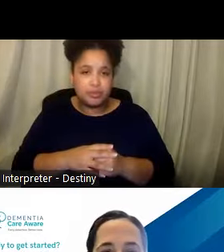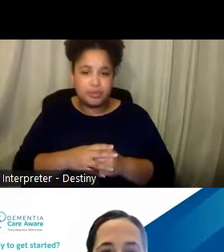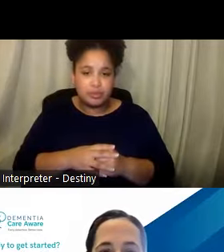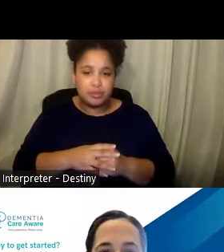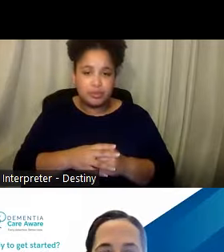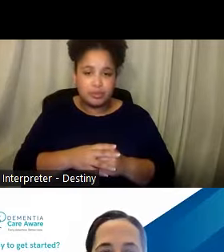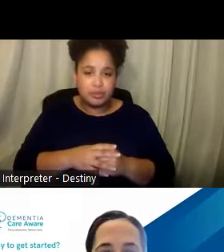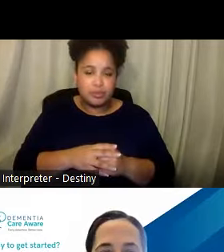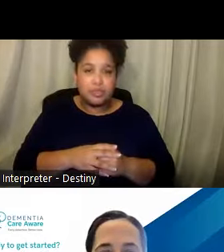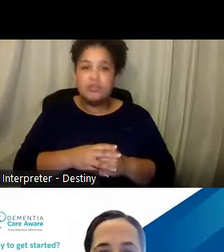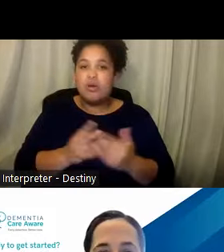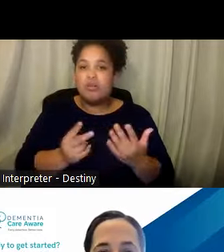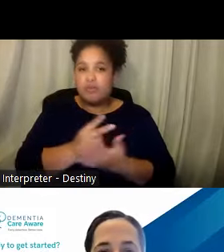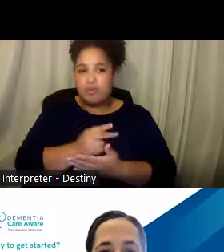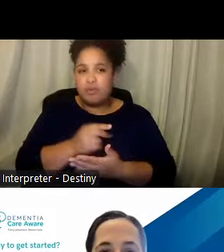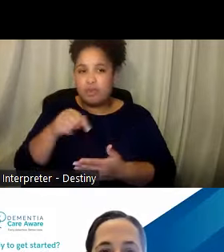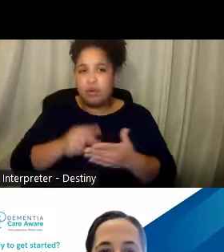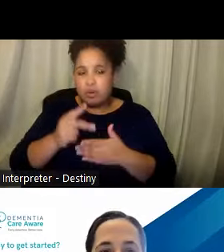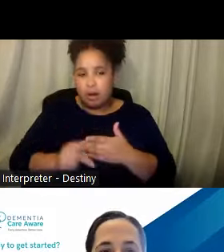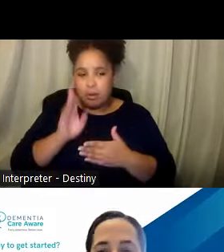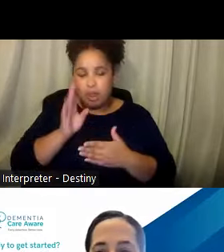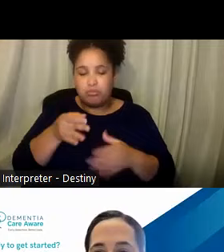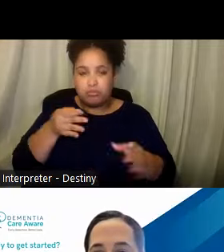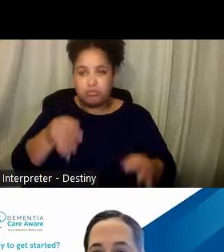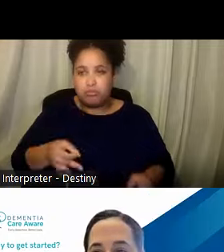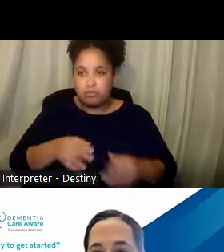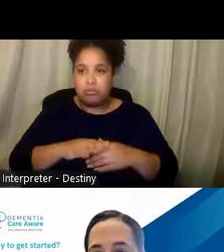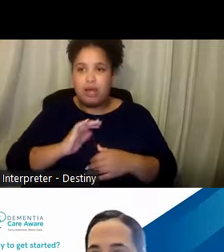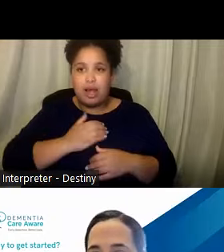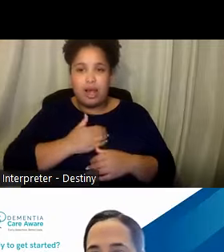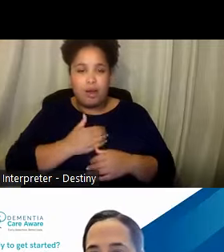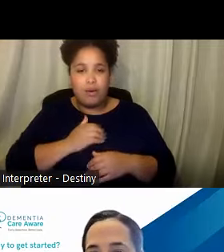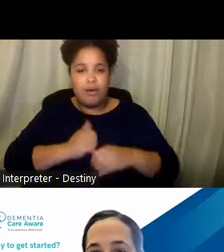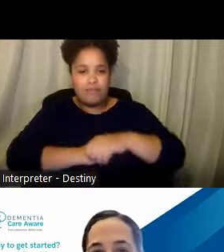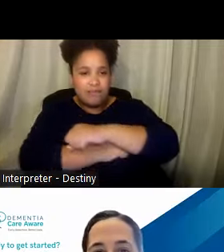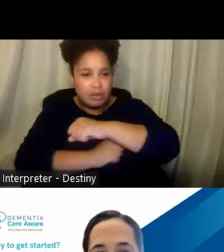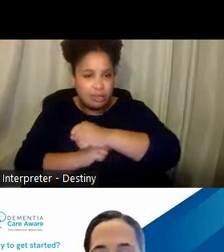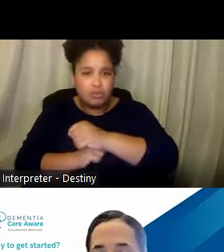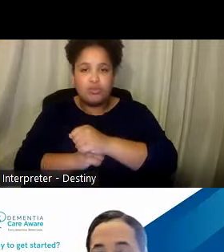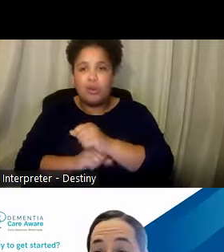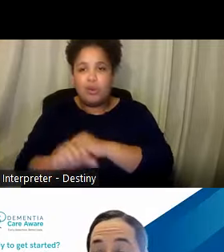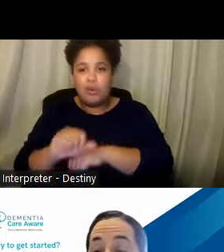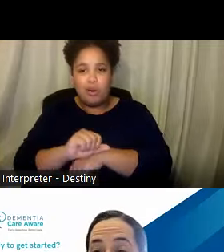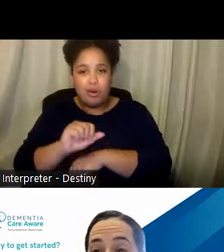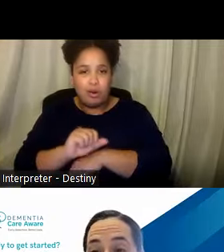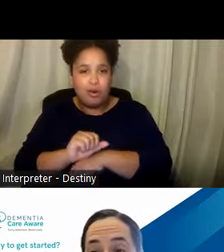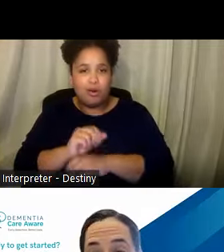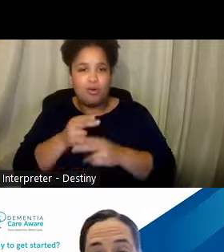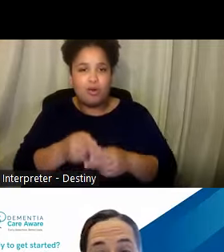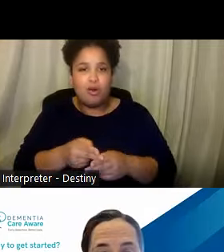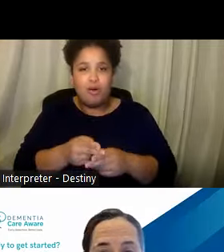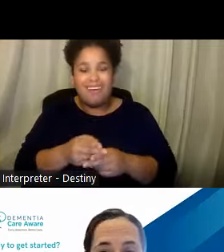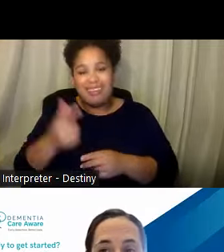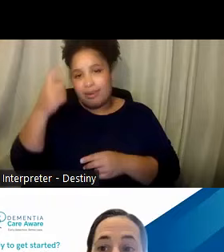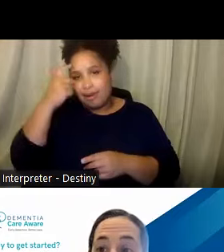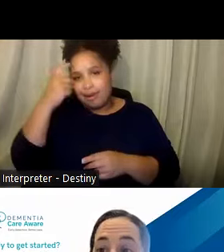go over an overview of the program, our sort of foundational work in something called the cognitive health assessment,